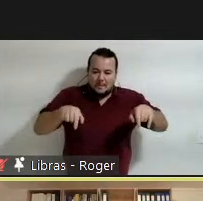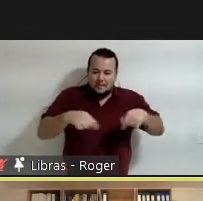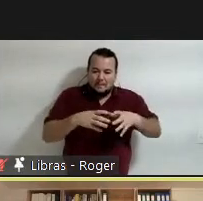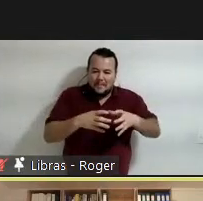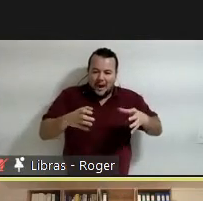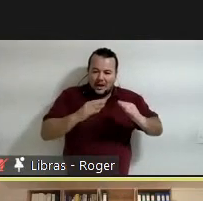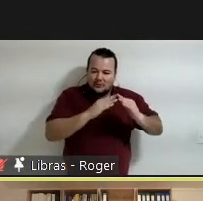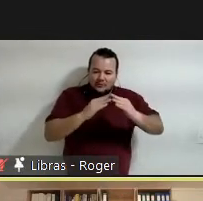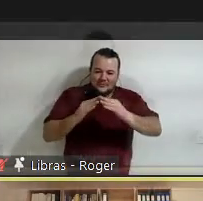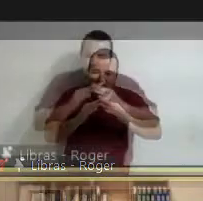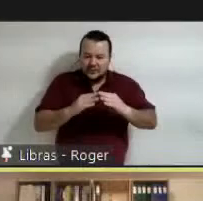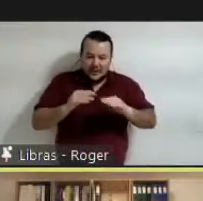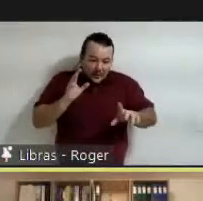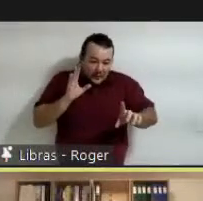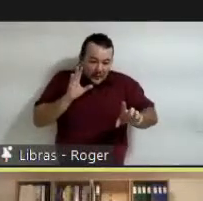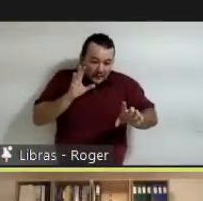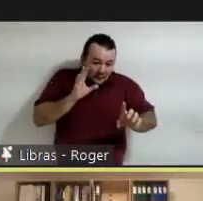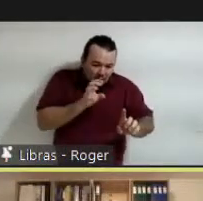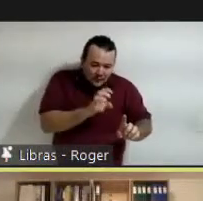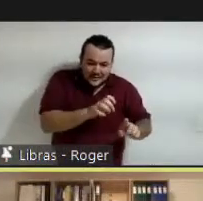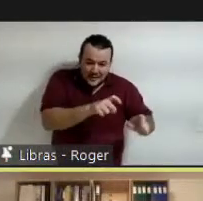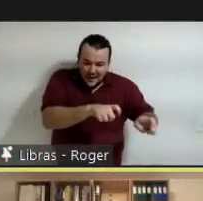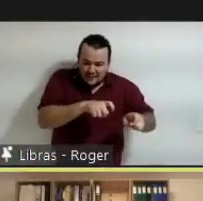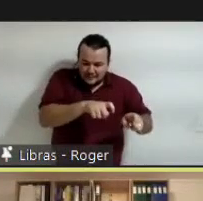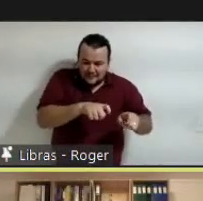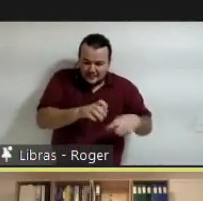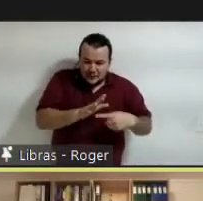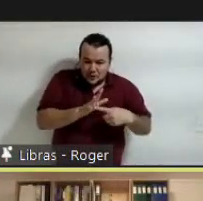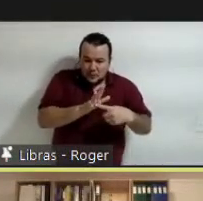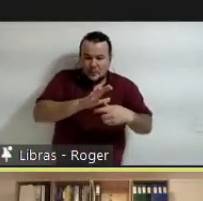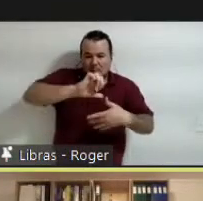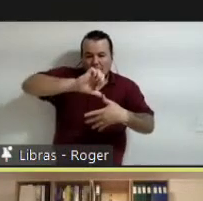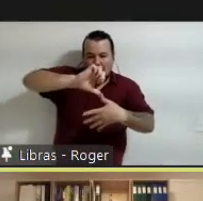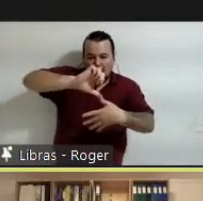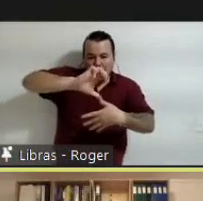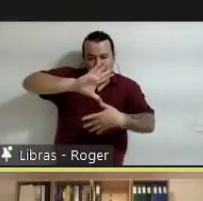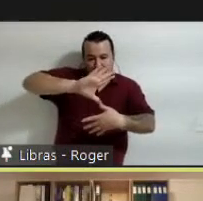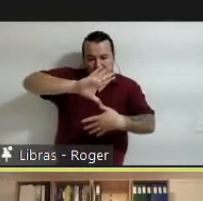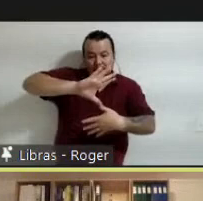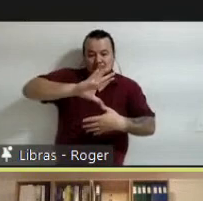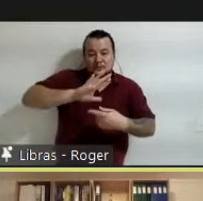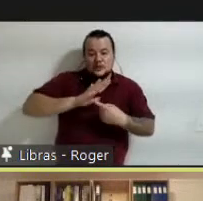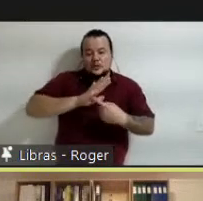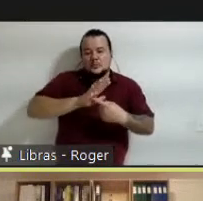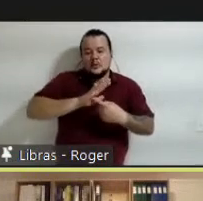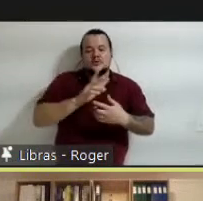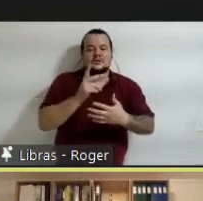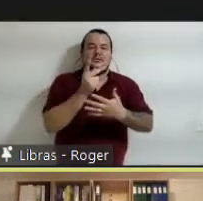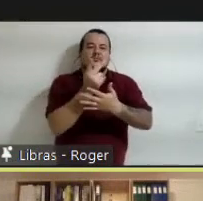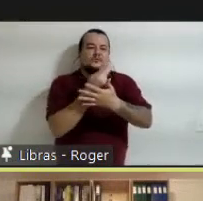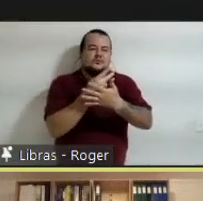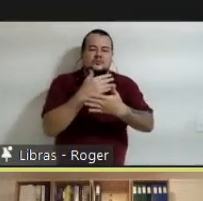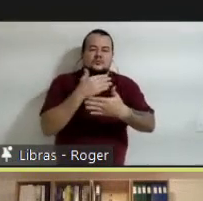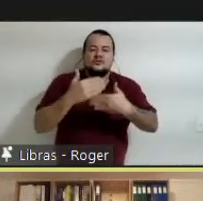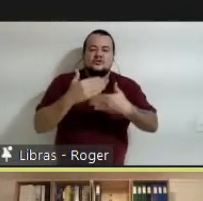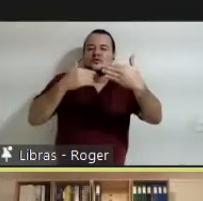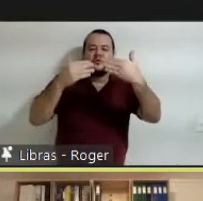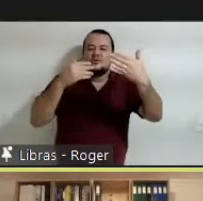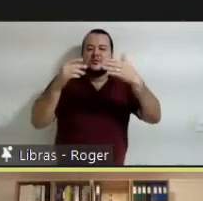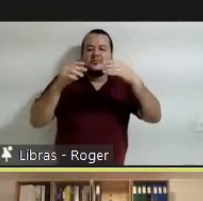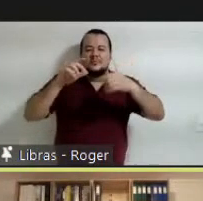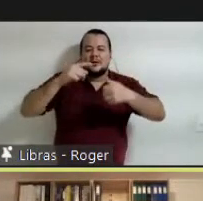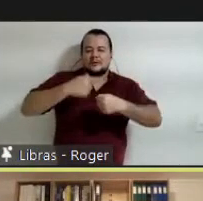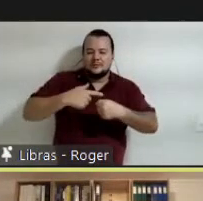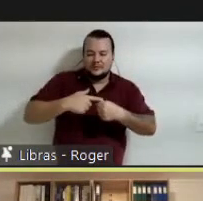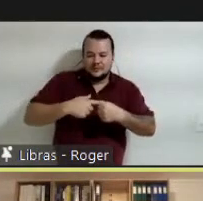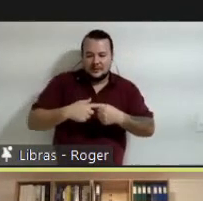the city. This is 1879, where you can see slowly these blocks filling up with small rural buildings.